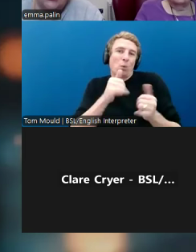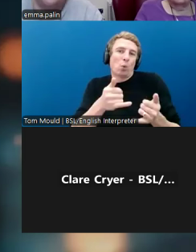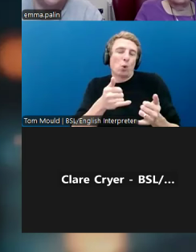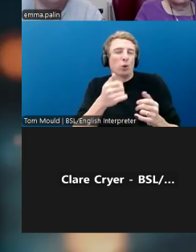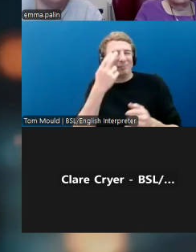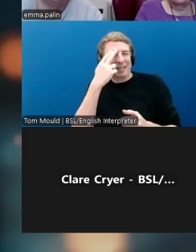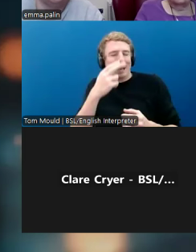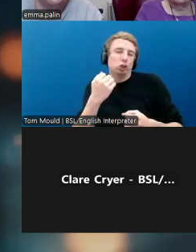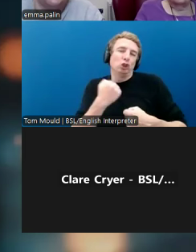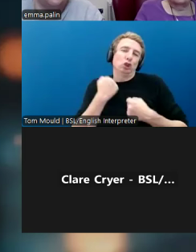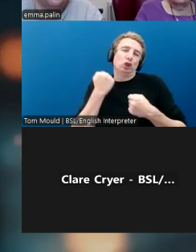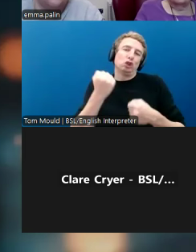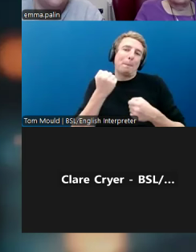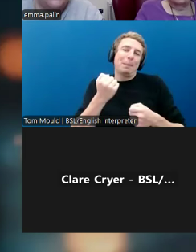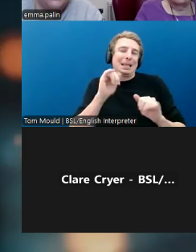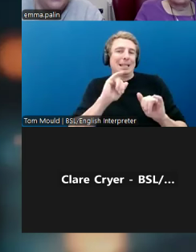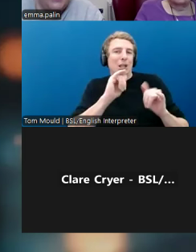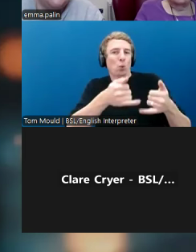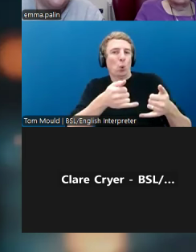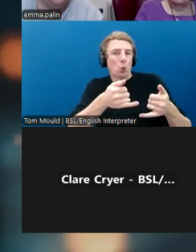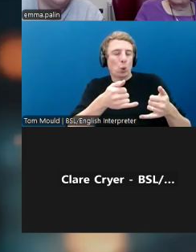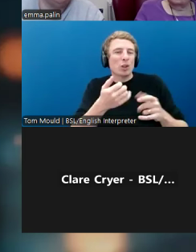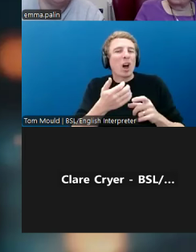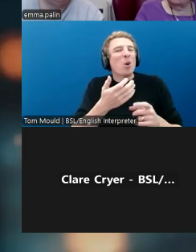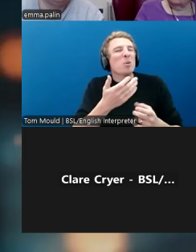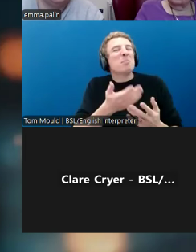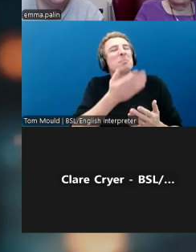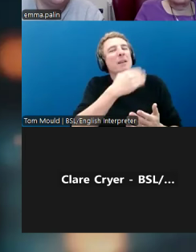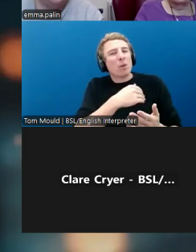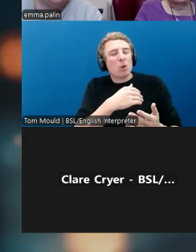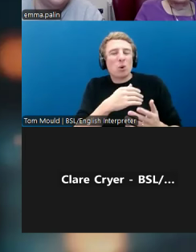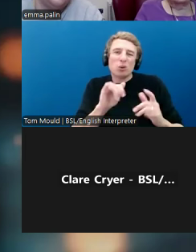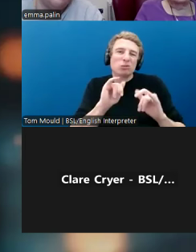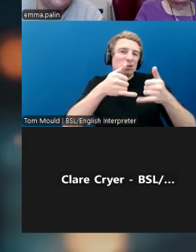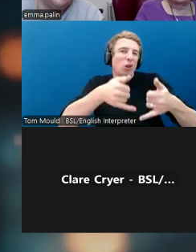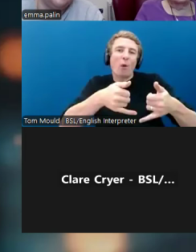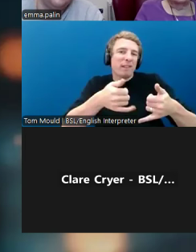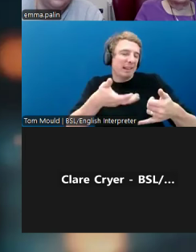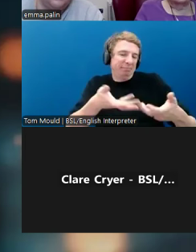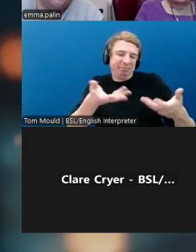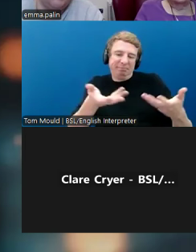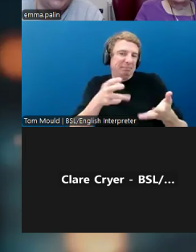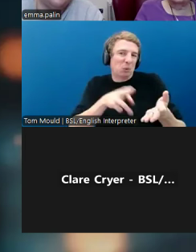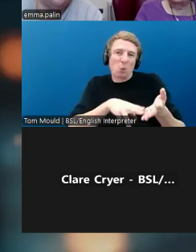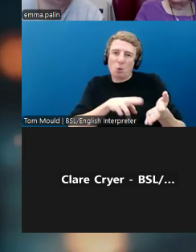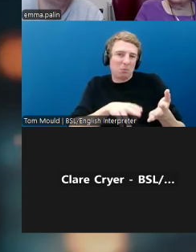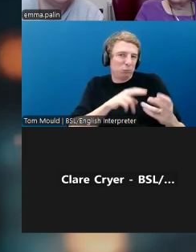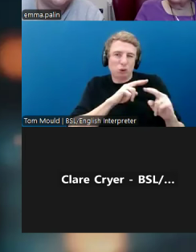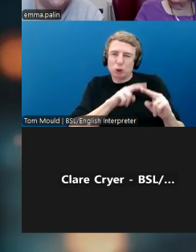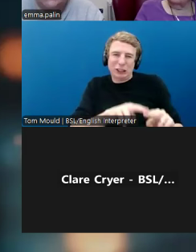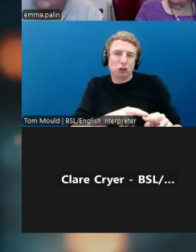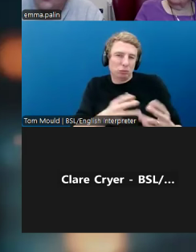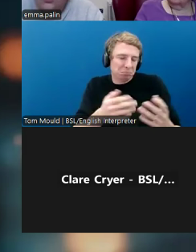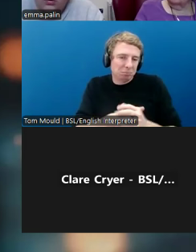this started out quite traditional trophy, and now we run a competition with a theme every year, and a winner